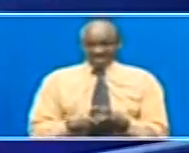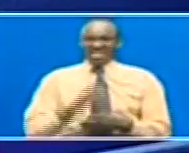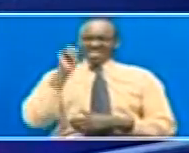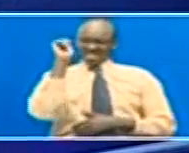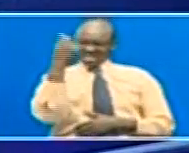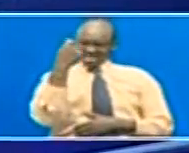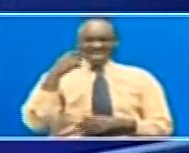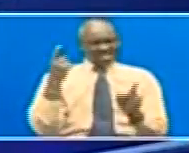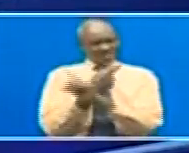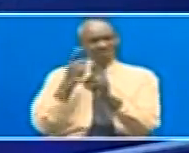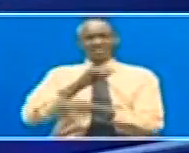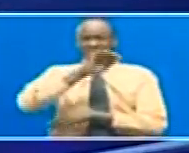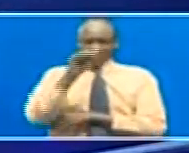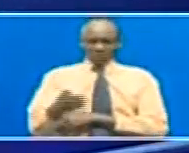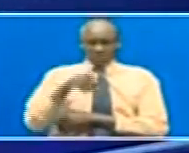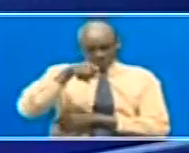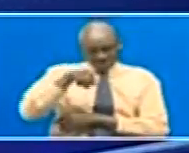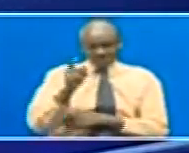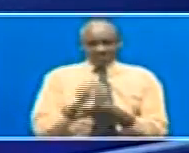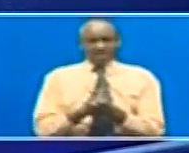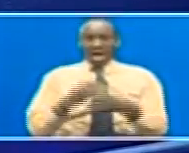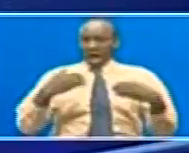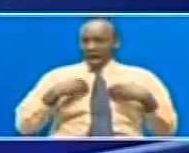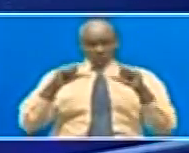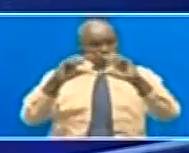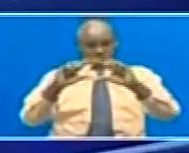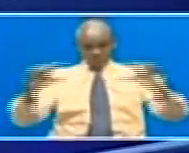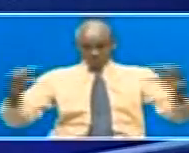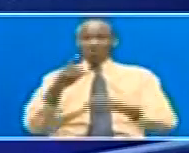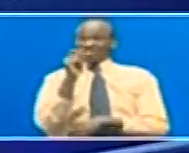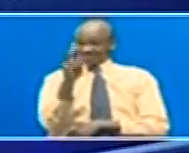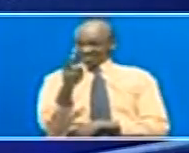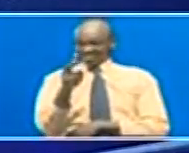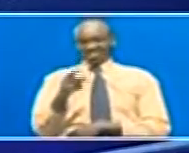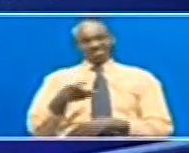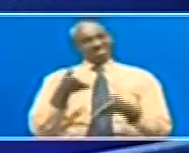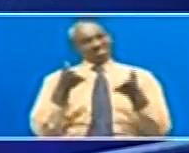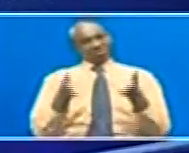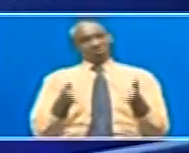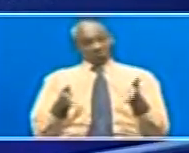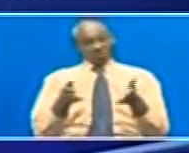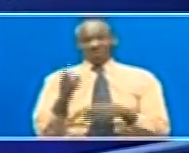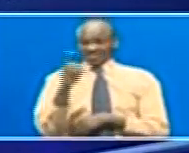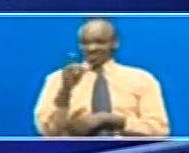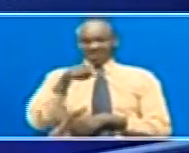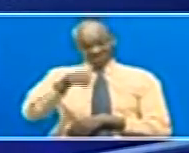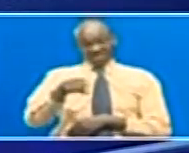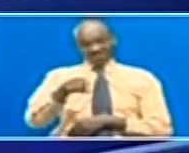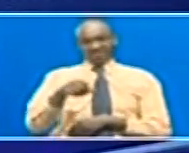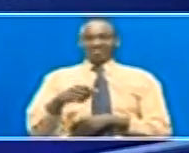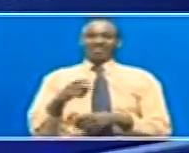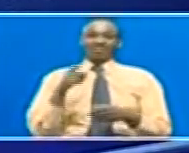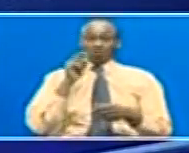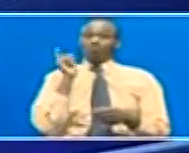Kenyans in major towns who still do not have set-top boxes for the digital TV signal will be staring